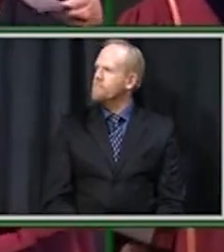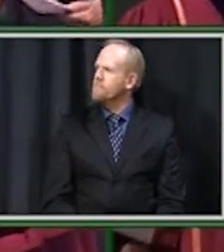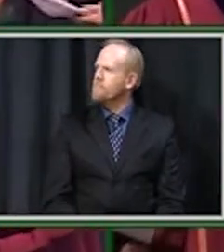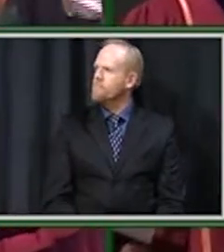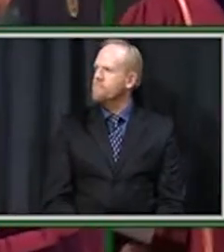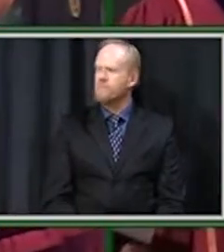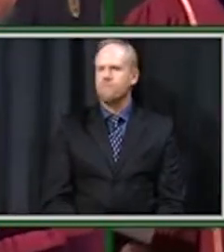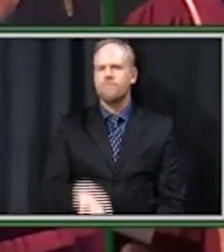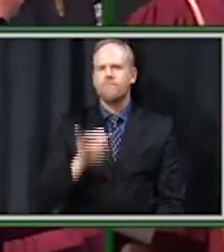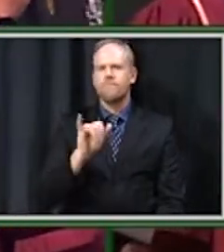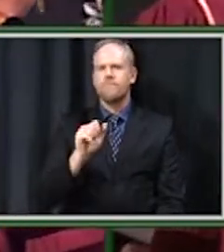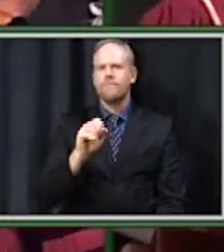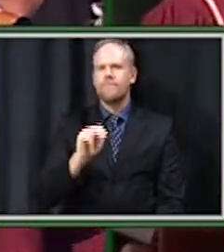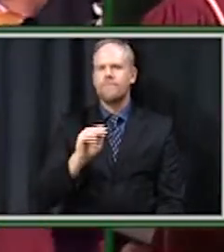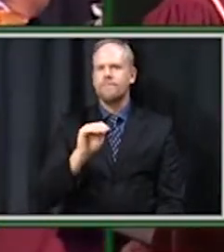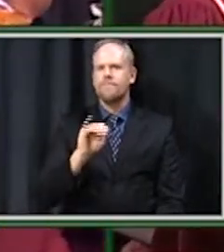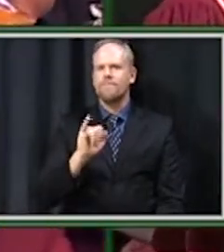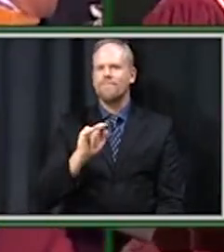Ian Miles.